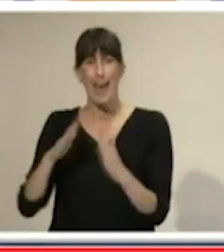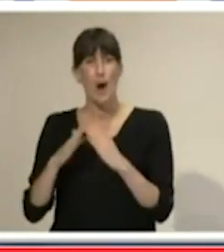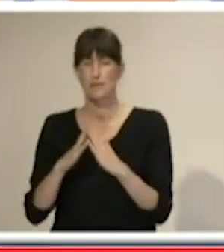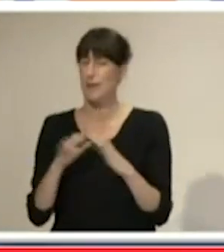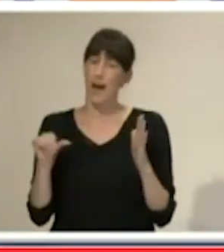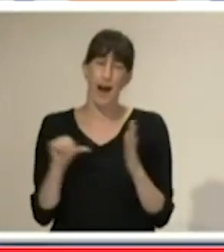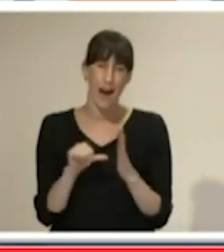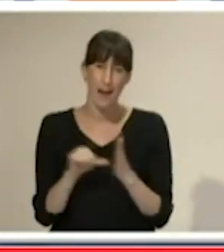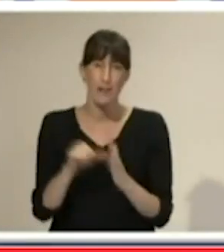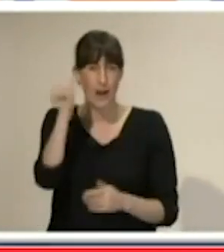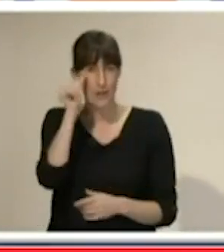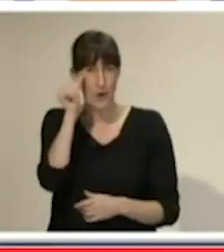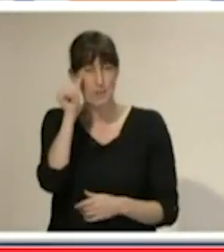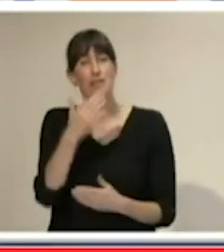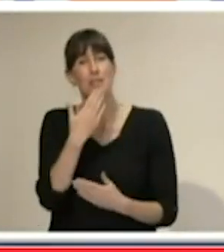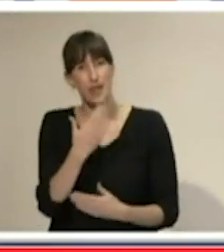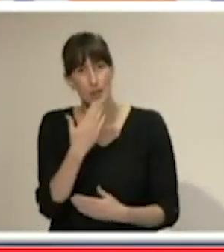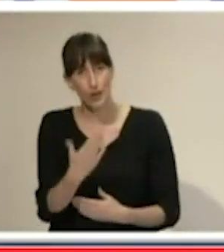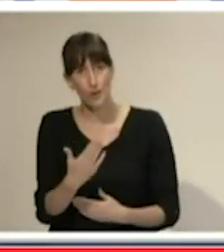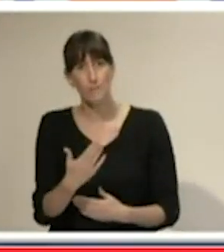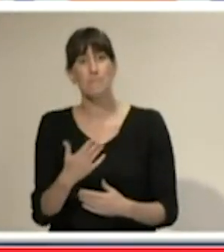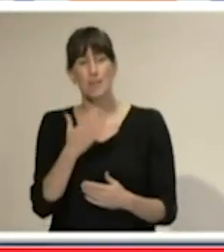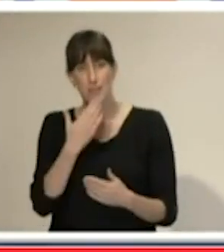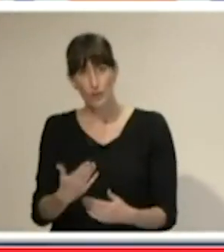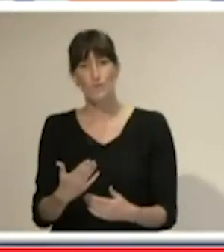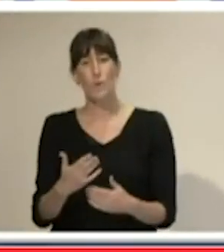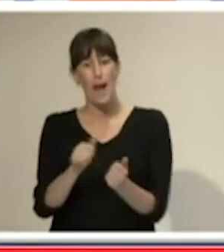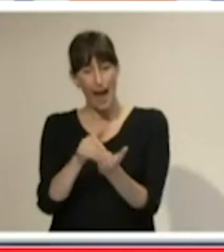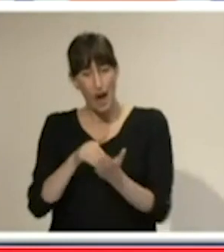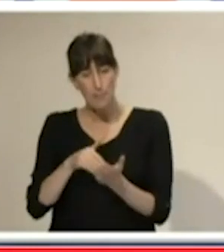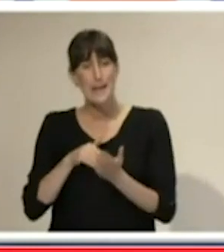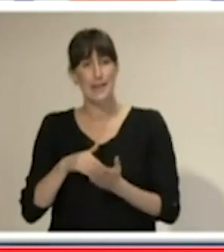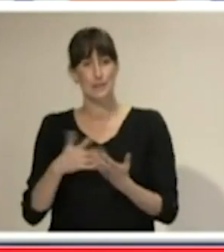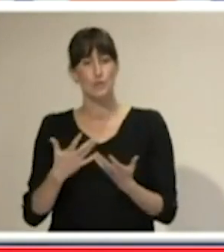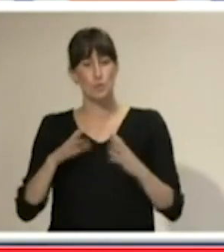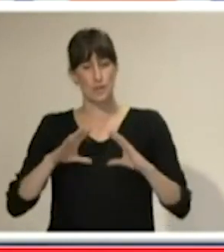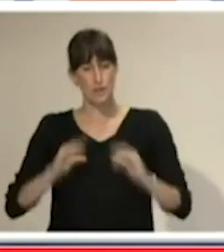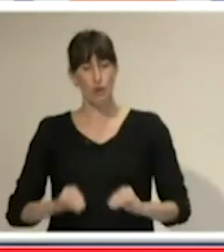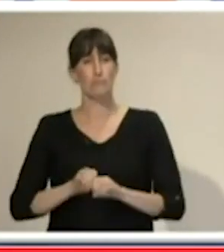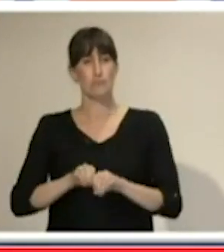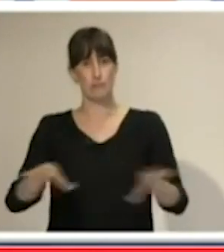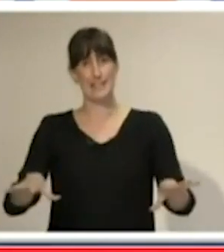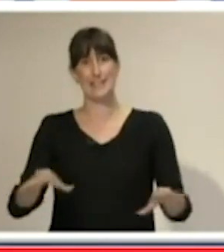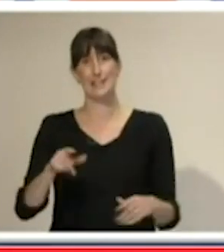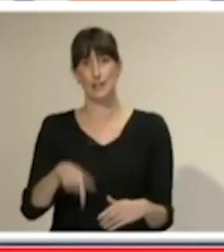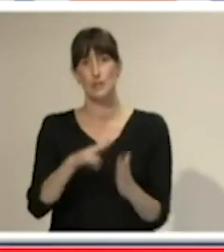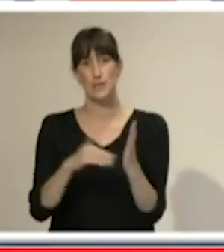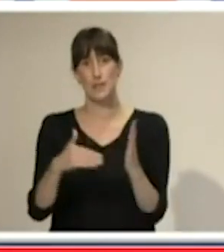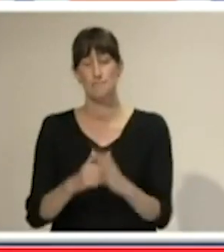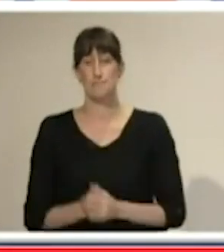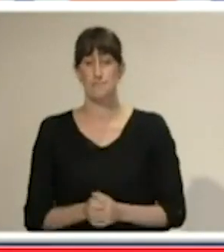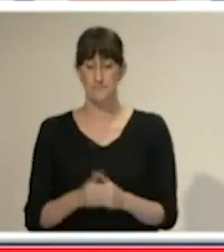ongoing commitment to not seeing a second wave of infection in New Zealand. Finally, I want to talk about New Zealand's small